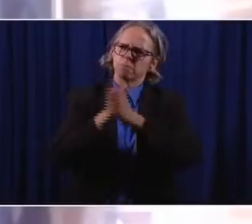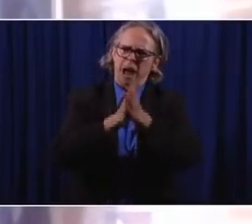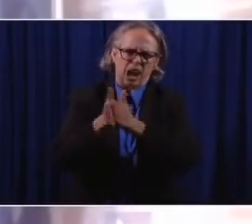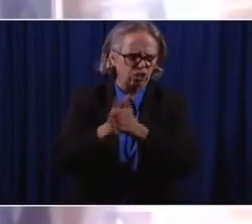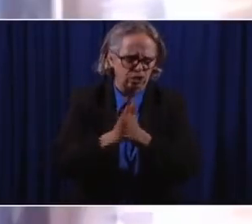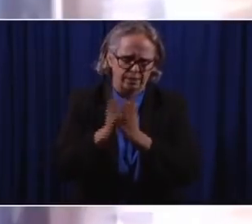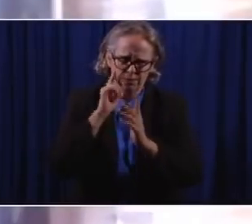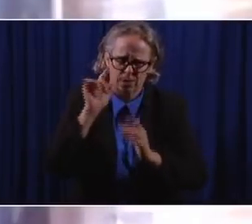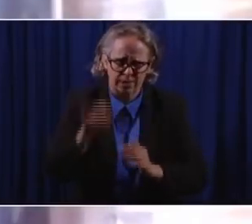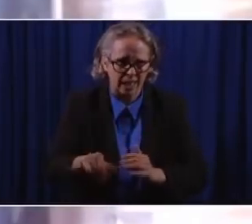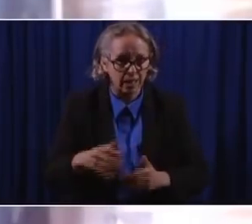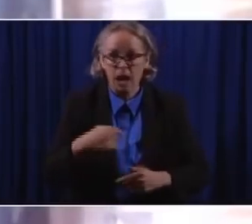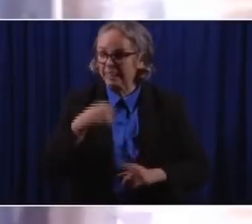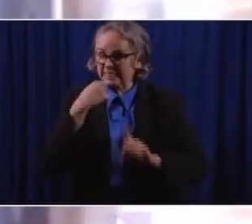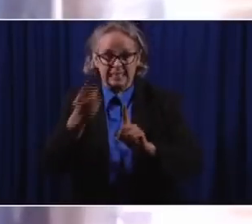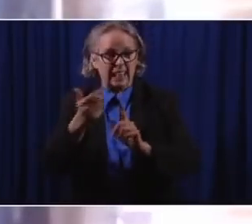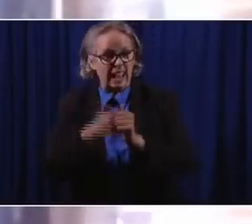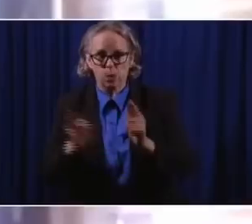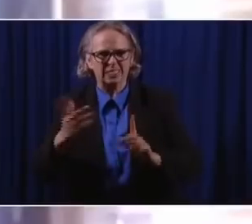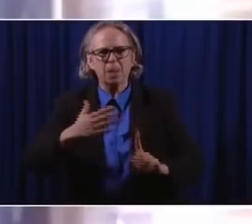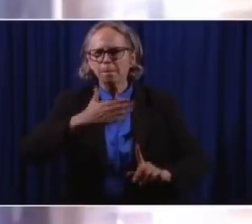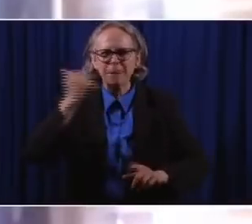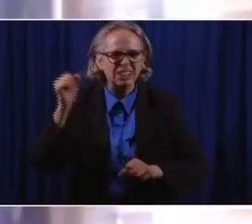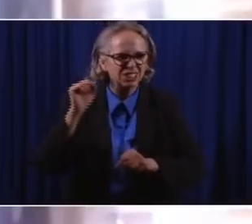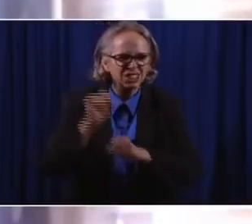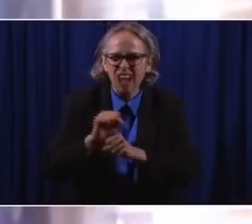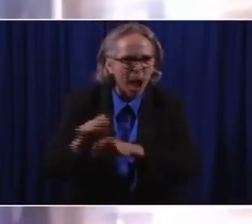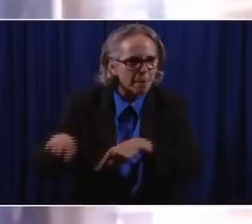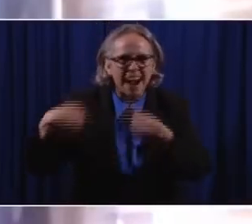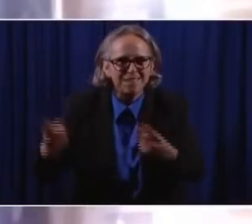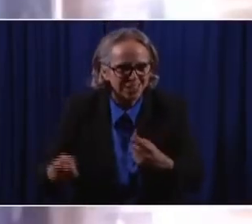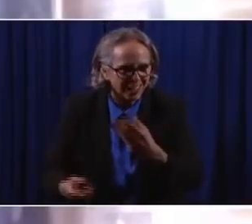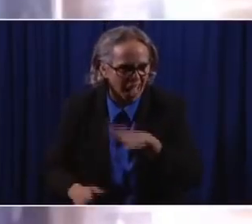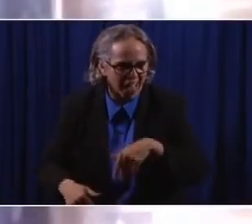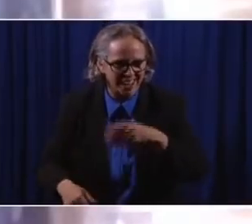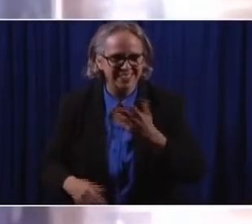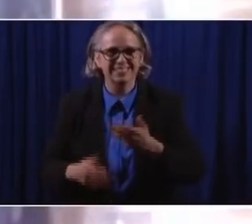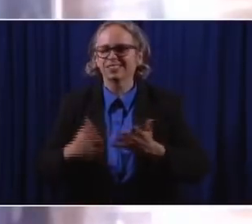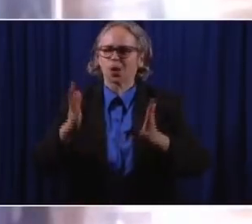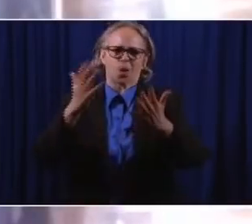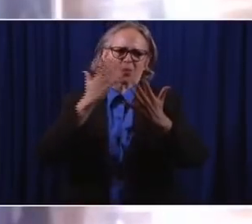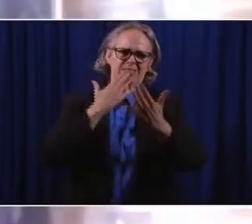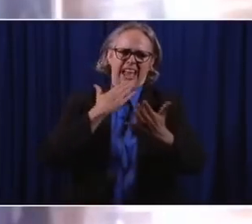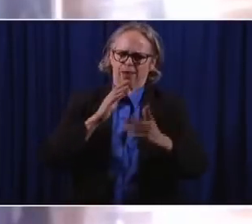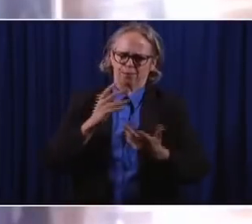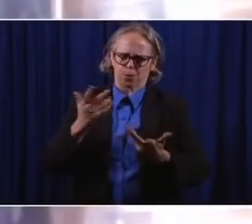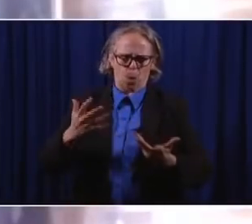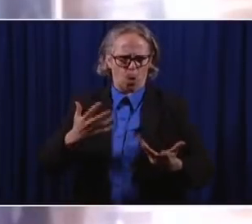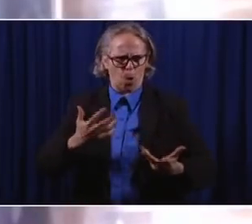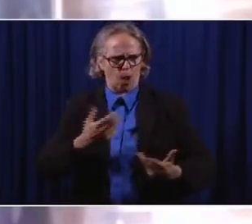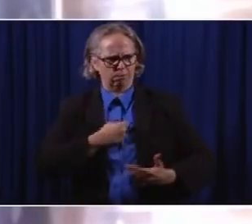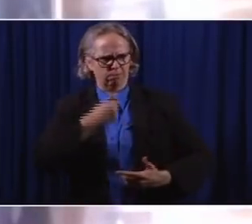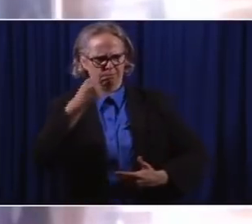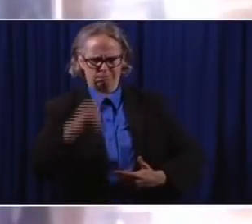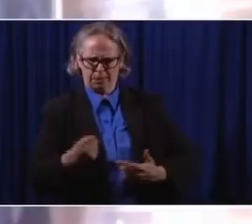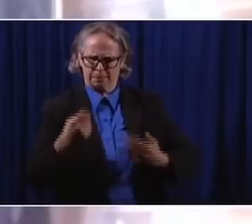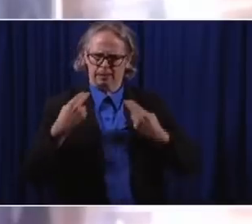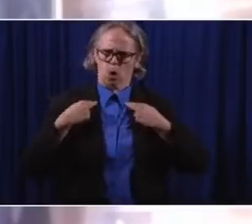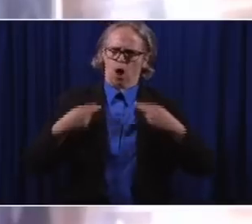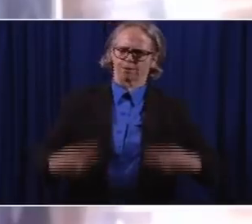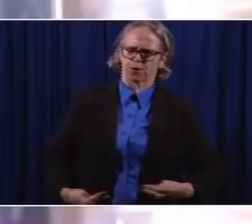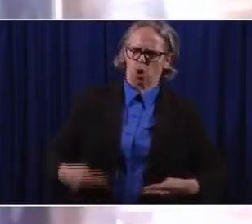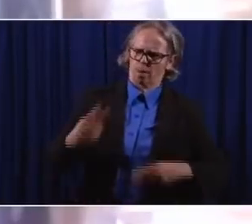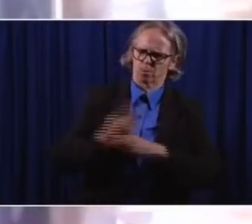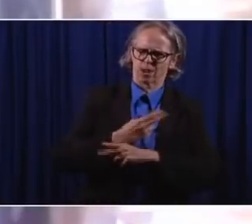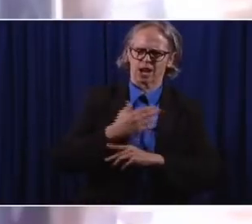planet. And every day I'm truly thankful to be in uniform. It's funny because when I was at OPATA, I was there for almost